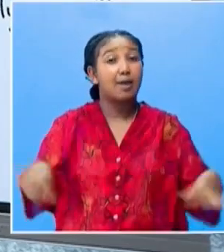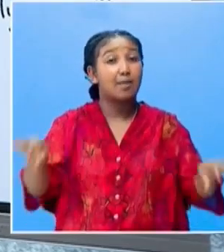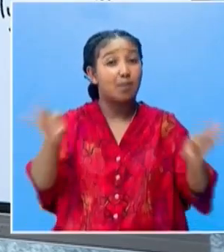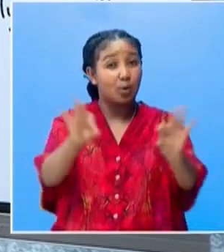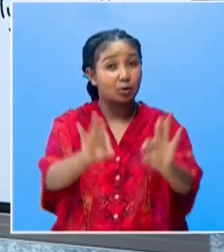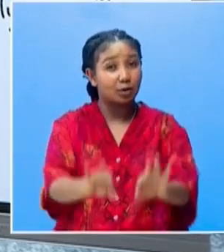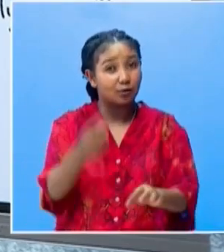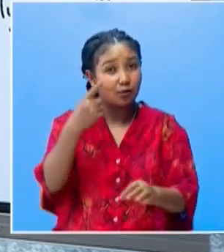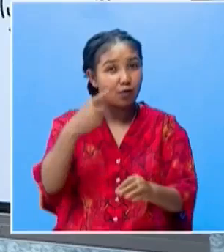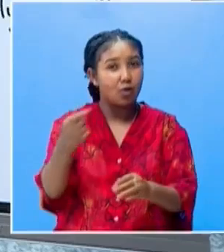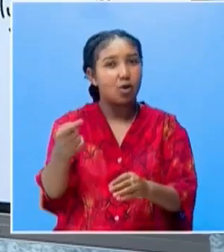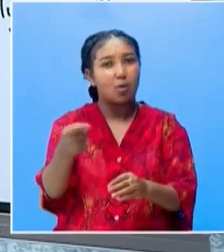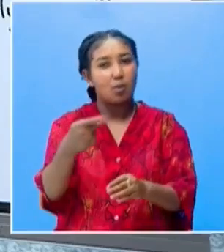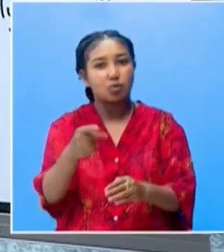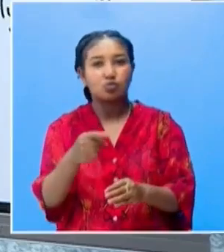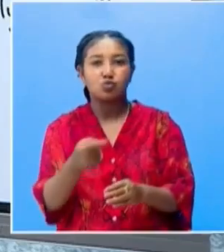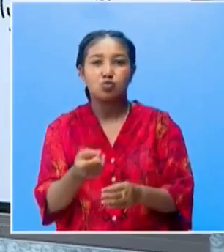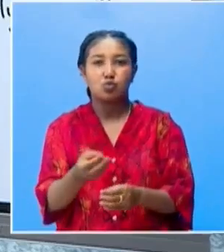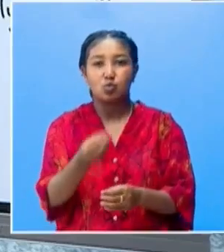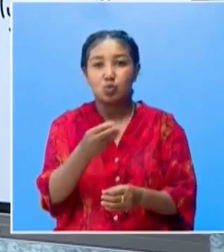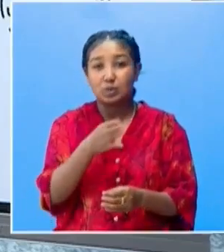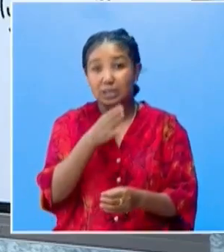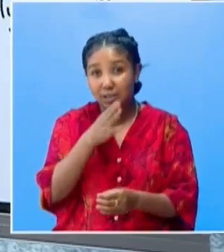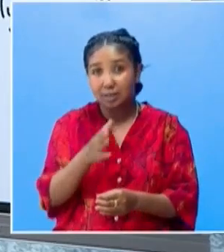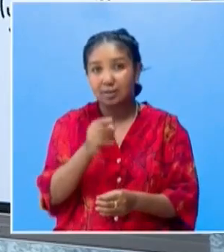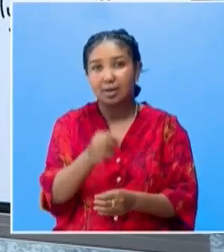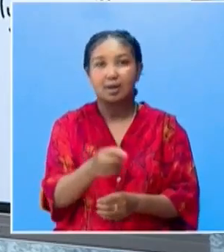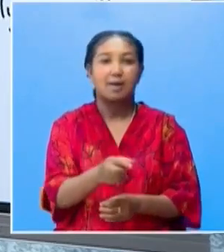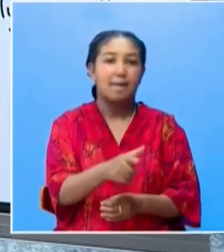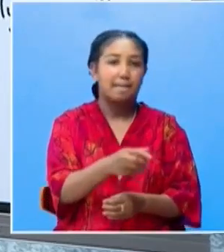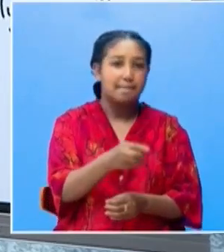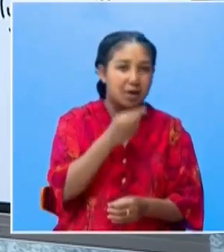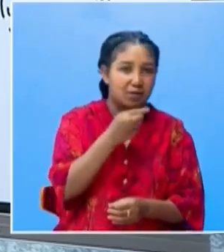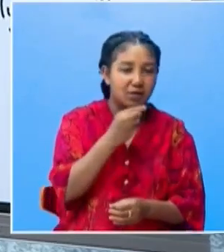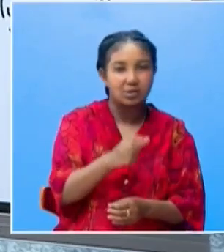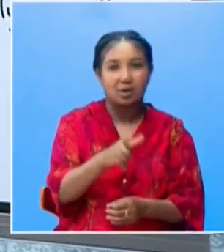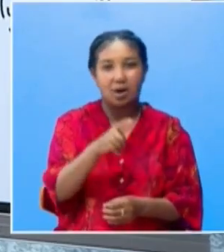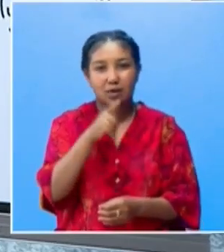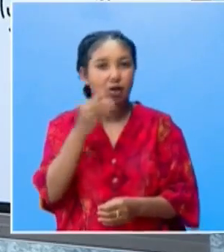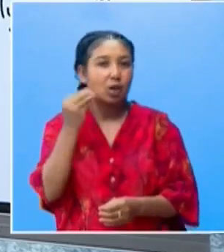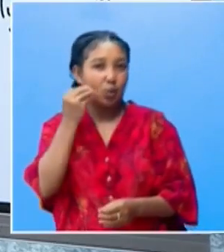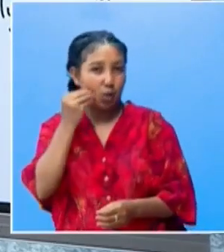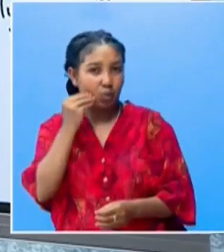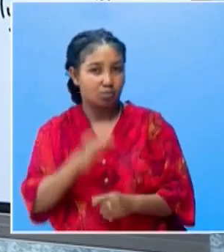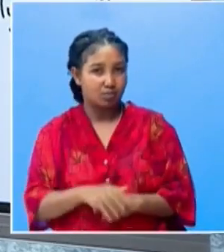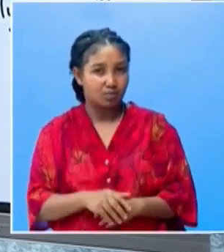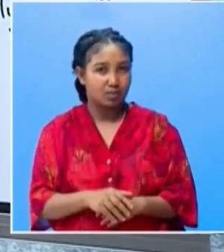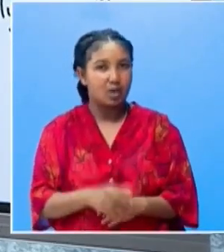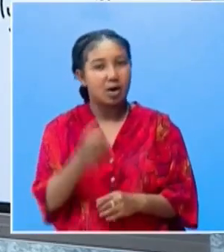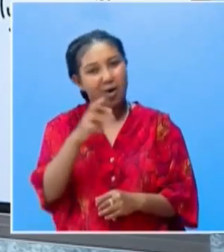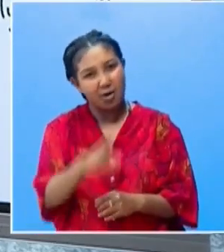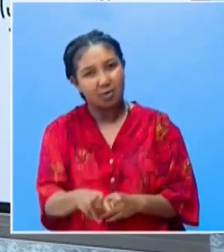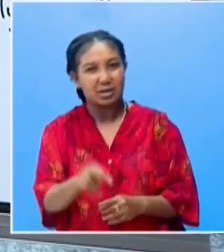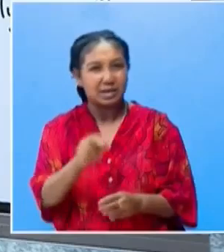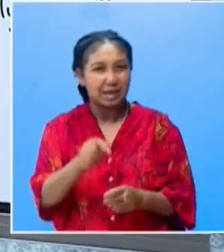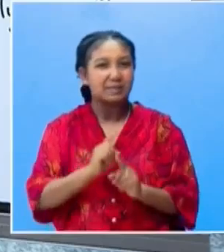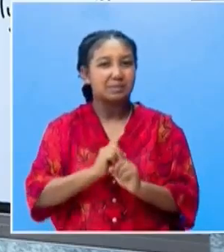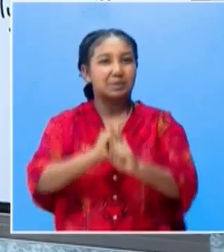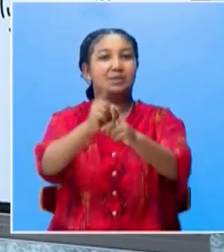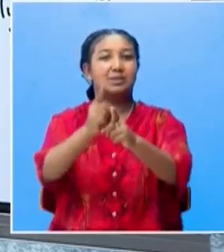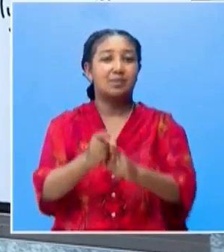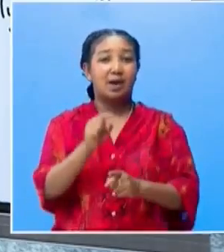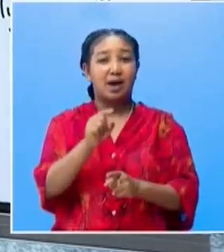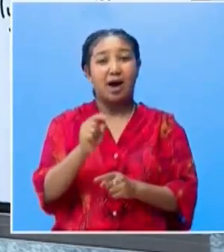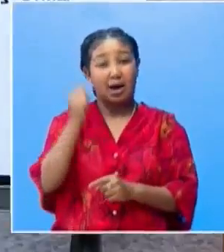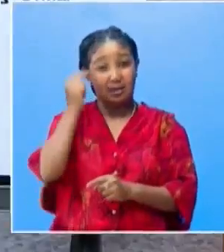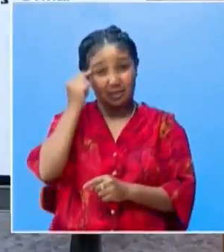important for those who couldn't eat their breakfast or lunch at home. Yeah? Or he can also say,